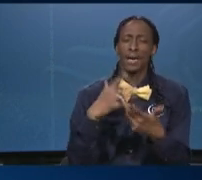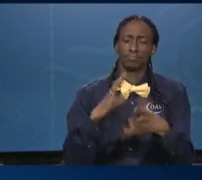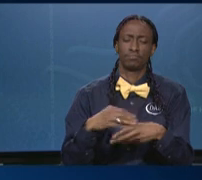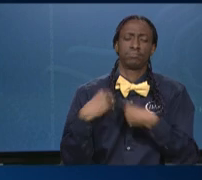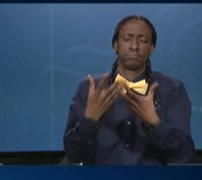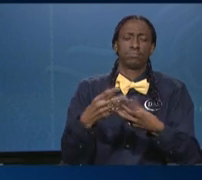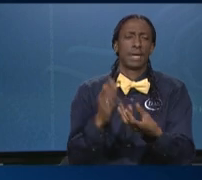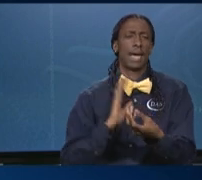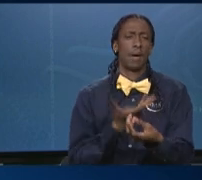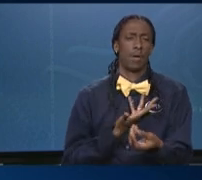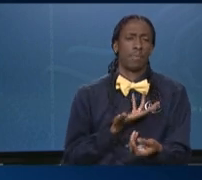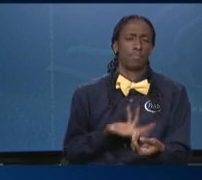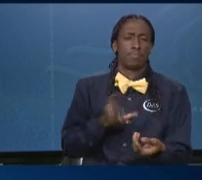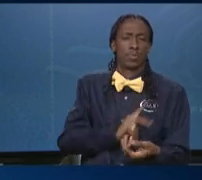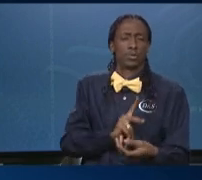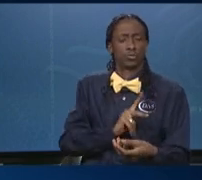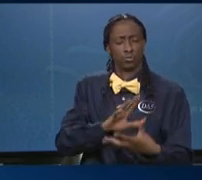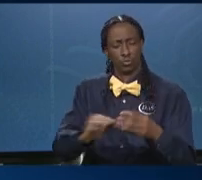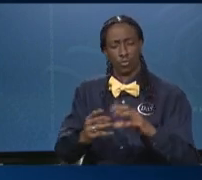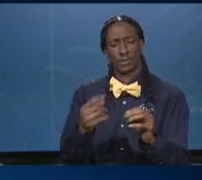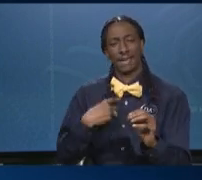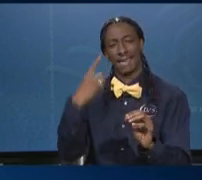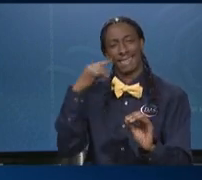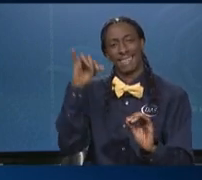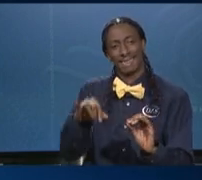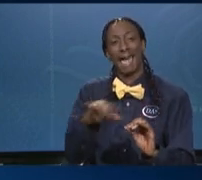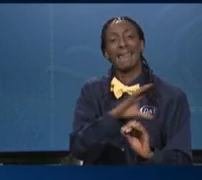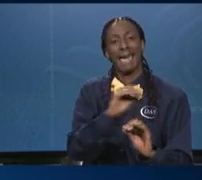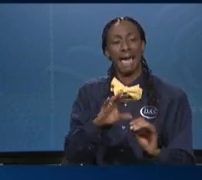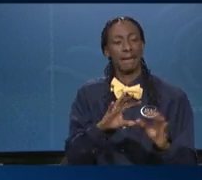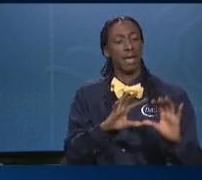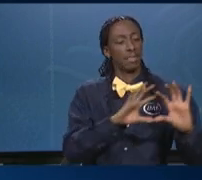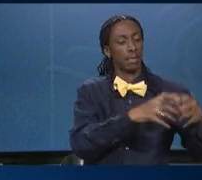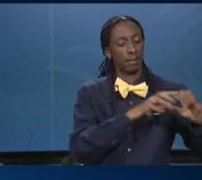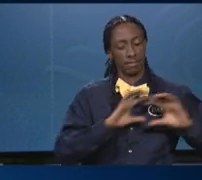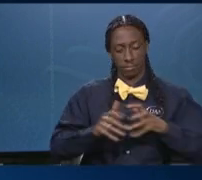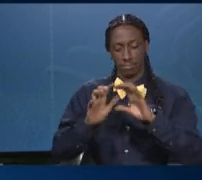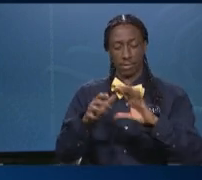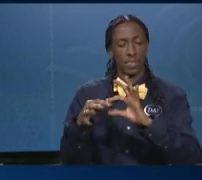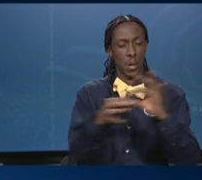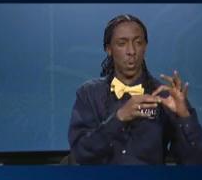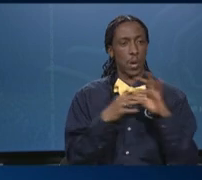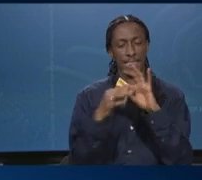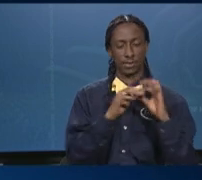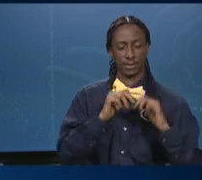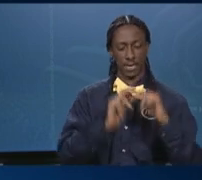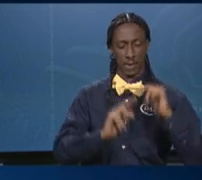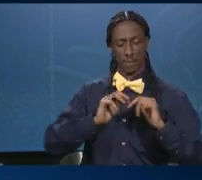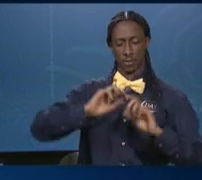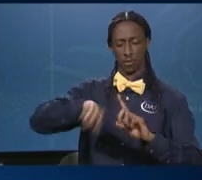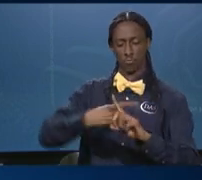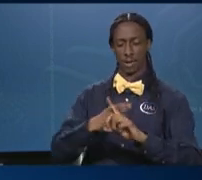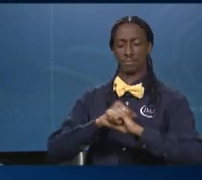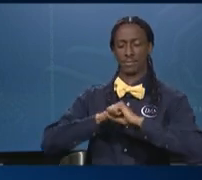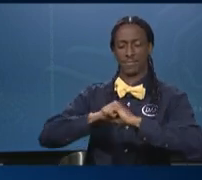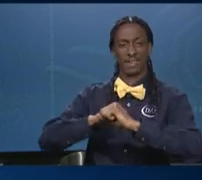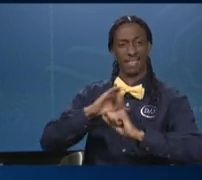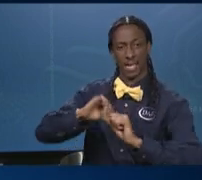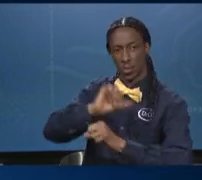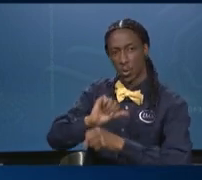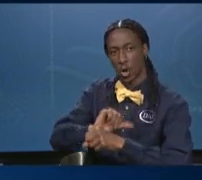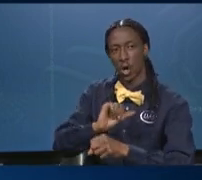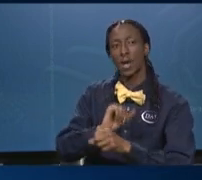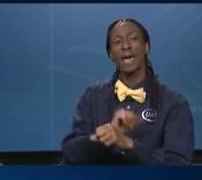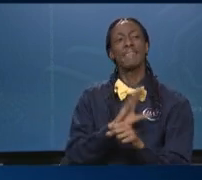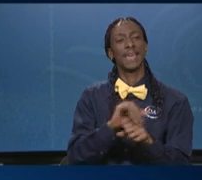and really, I think that and the coalitions that were built around defending that work is what's given us the pathway